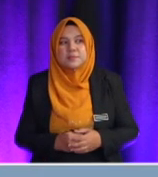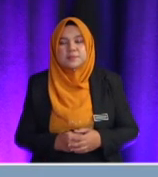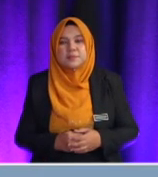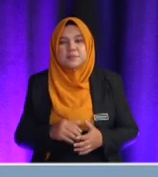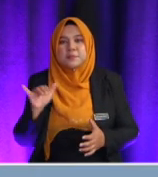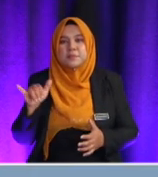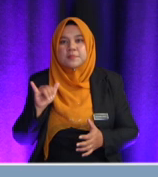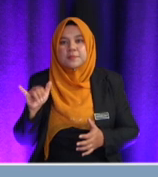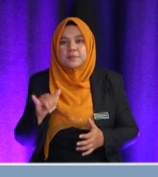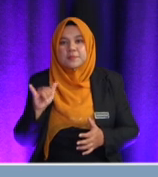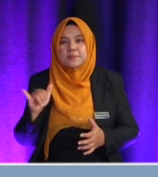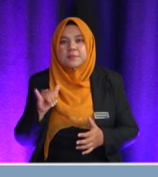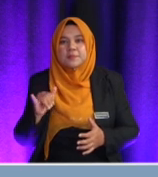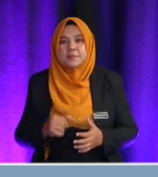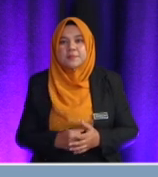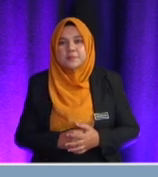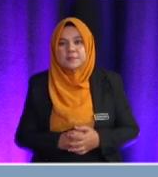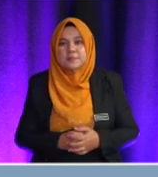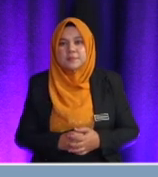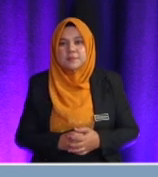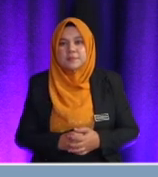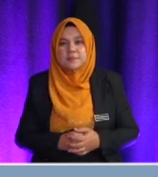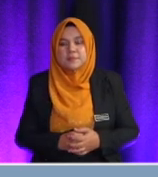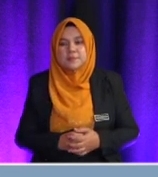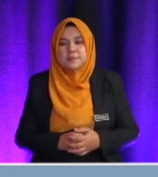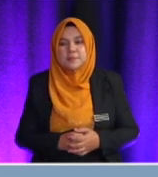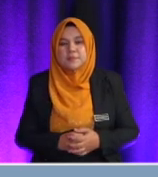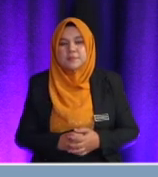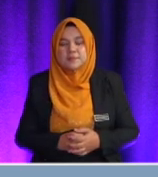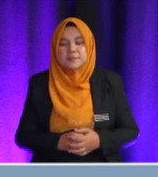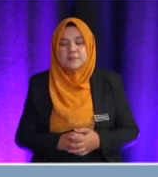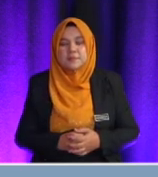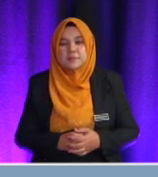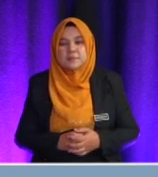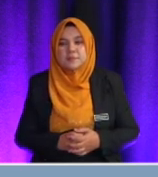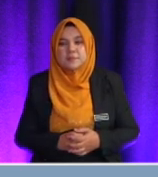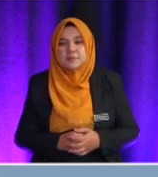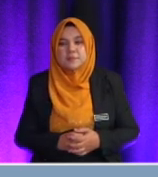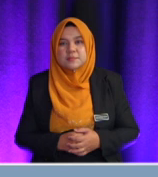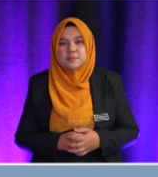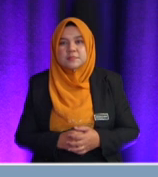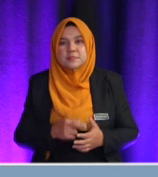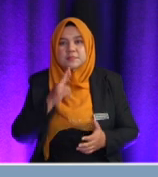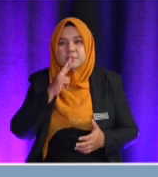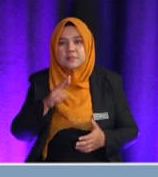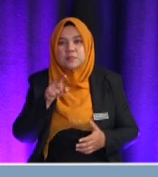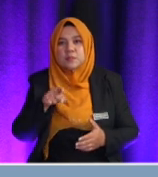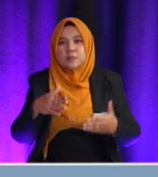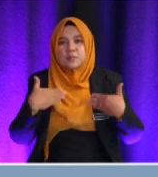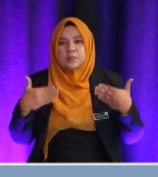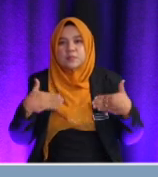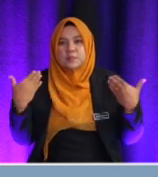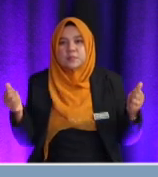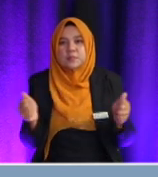Yellow. Yellow. Wow. Okay, so you ready? Mm-hmm. Are you happy with your social